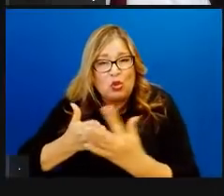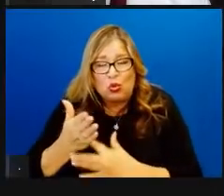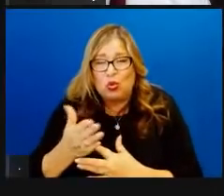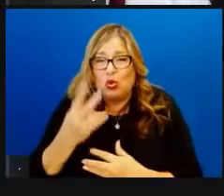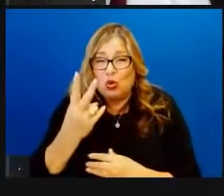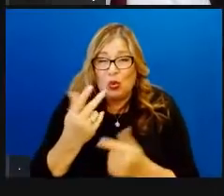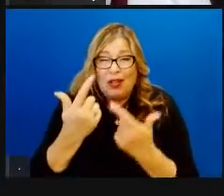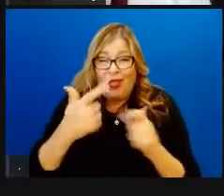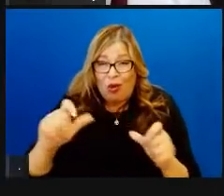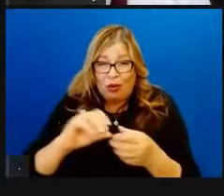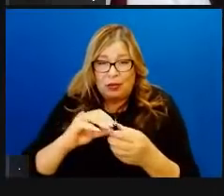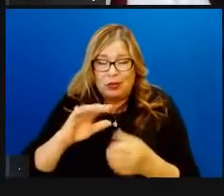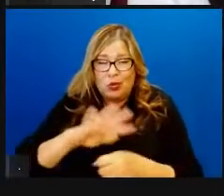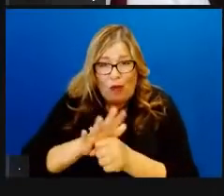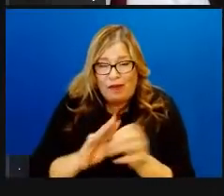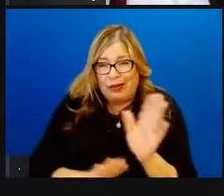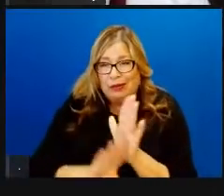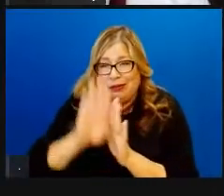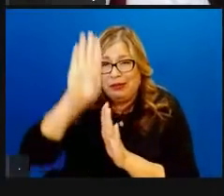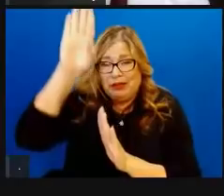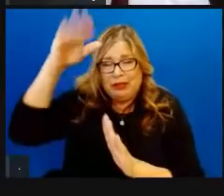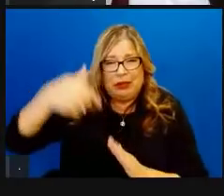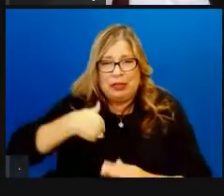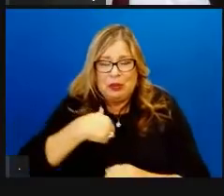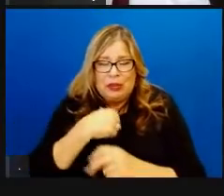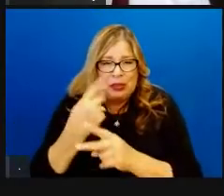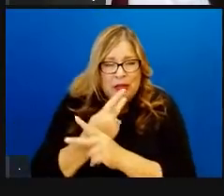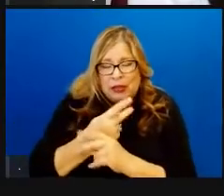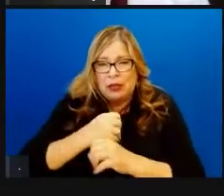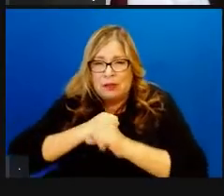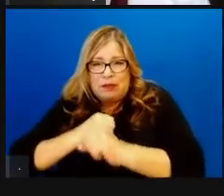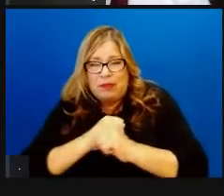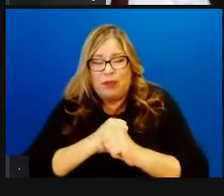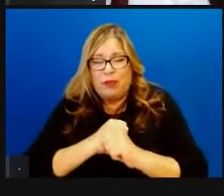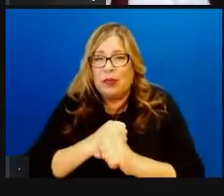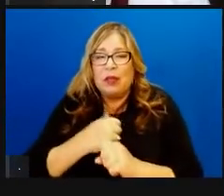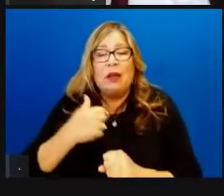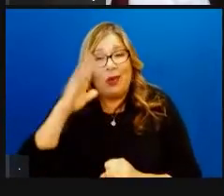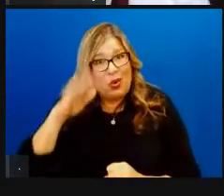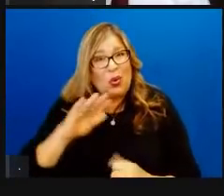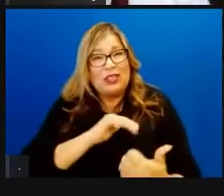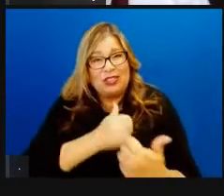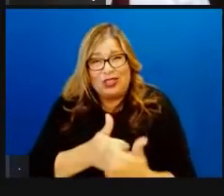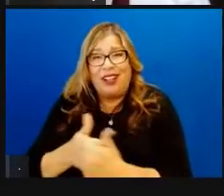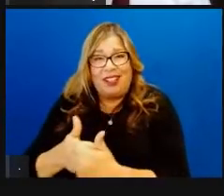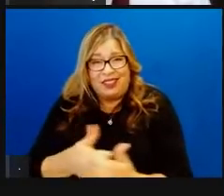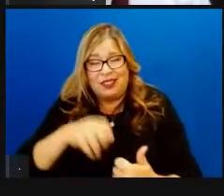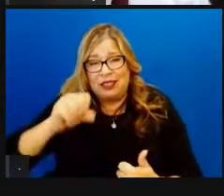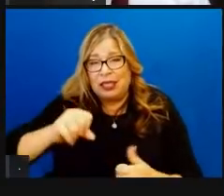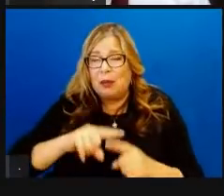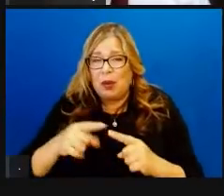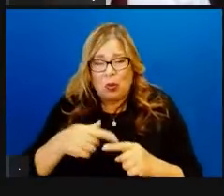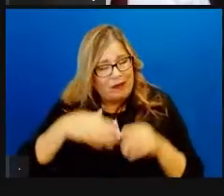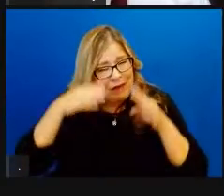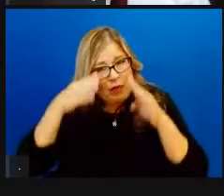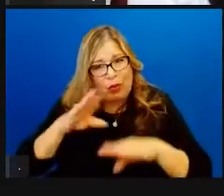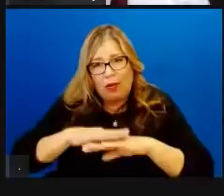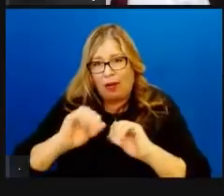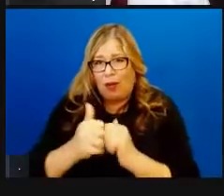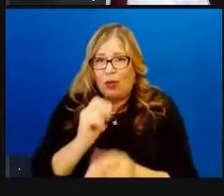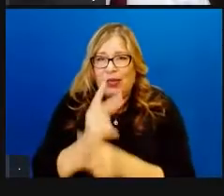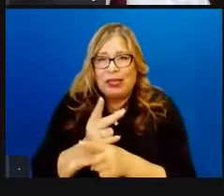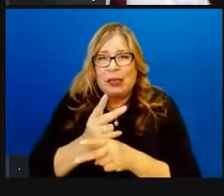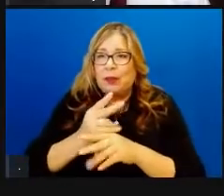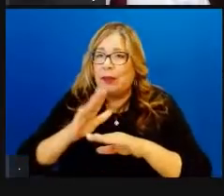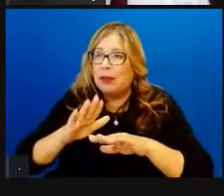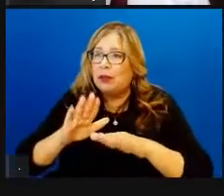Tremendous challenges, and all the while focused on keeping schools safe, keeping schools with students in